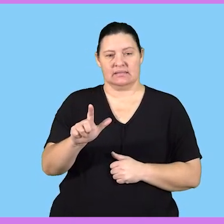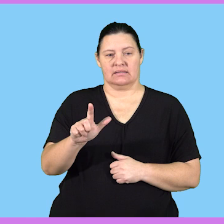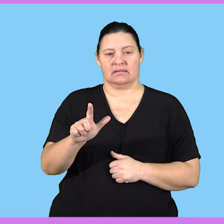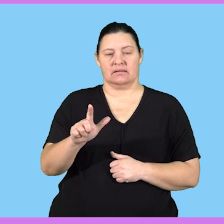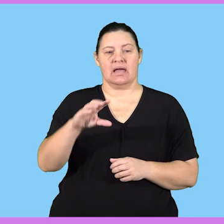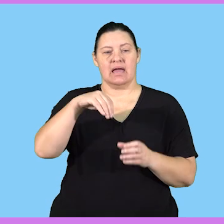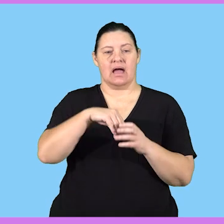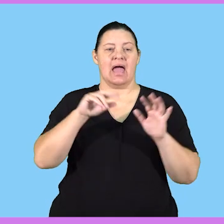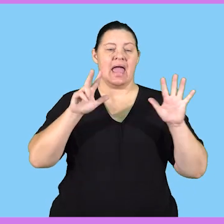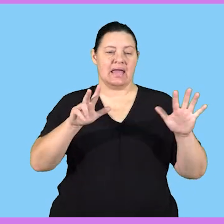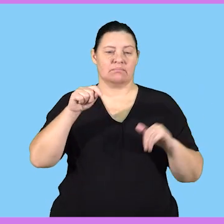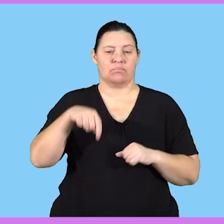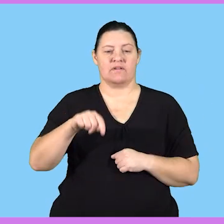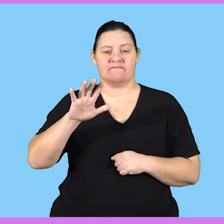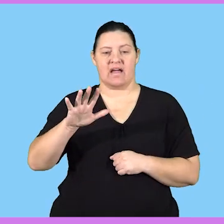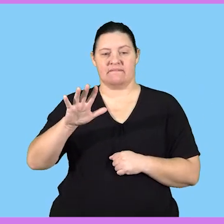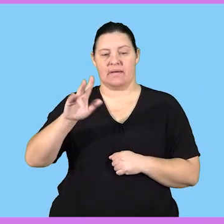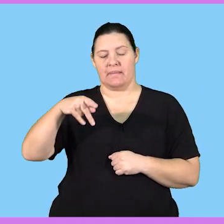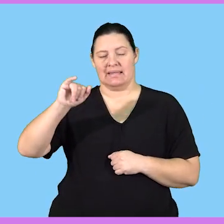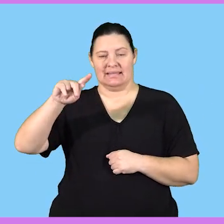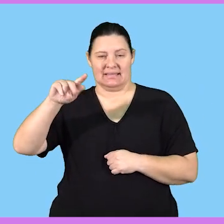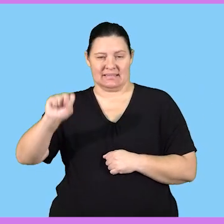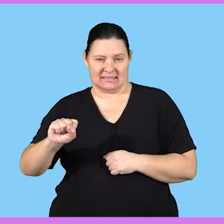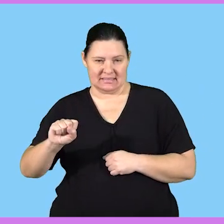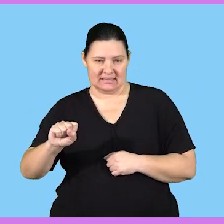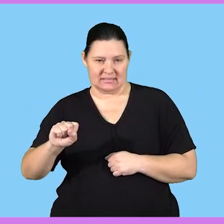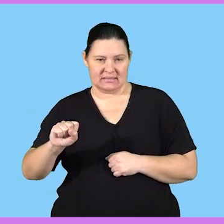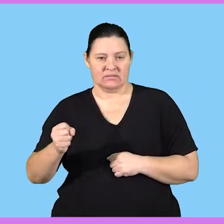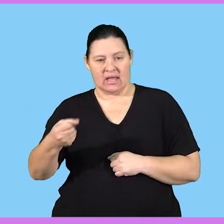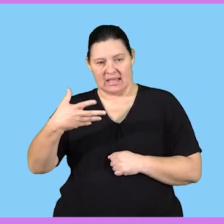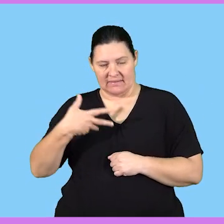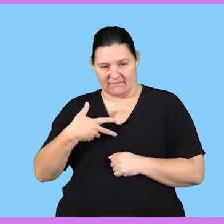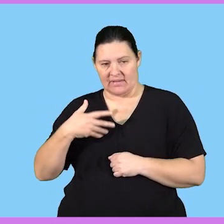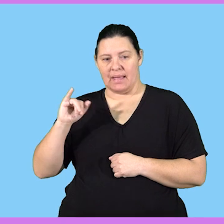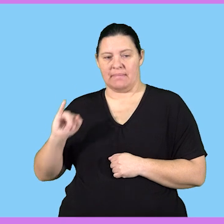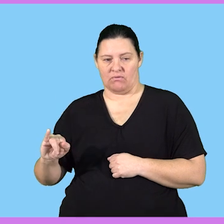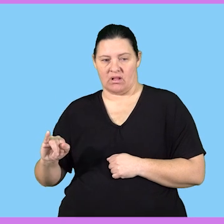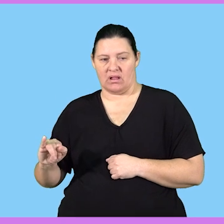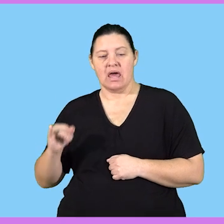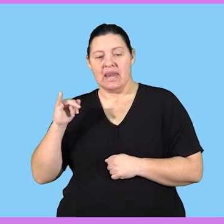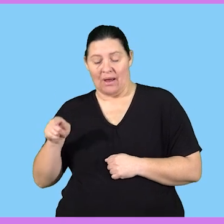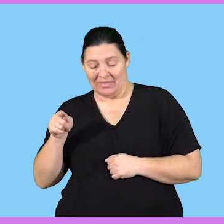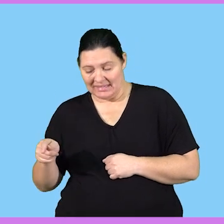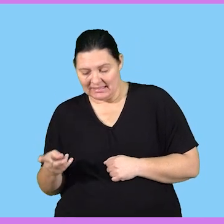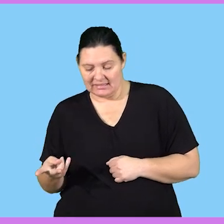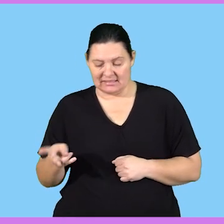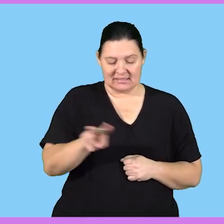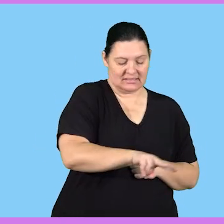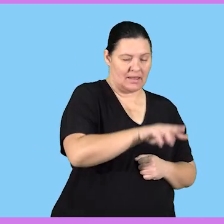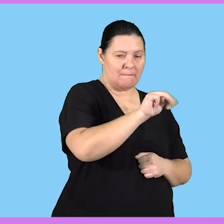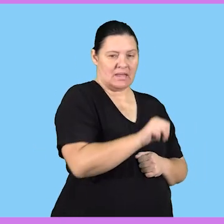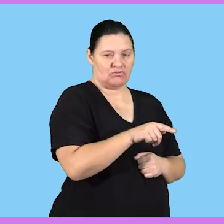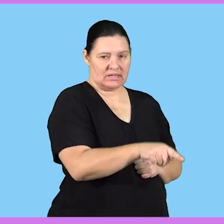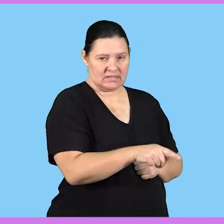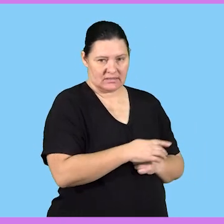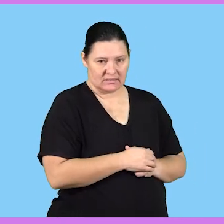many liters in 8.5 pints? Remember now, pints is given, so that's your imperial. You must now